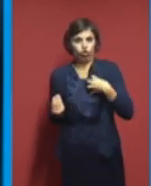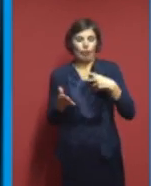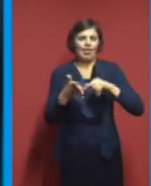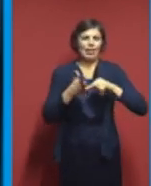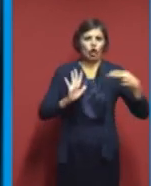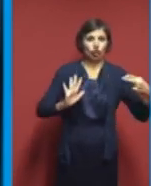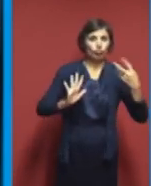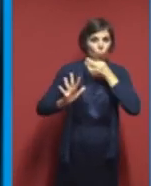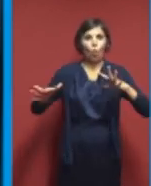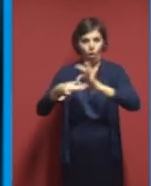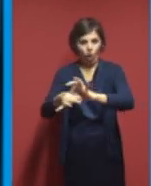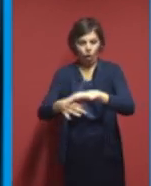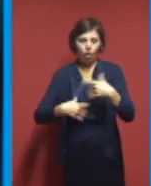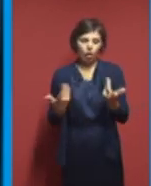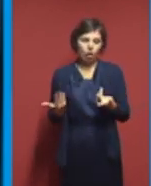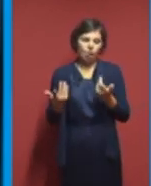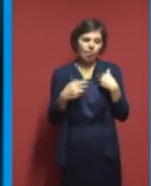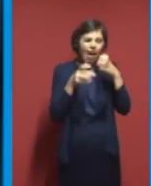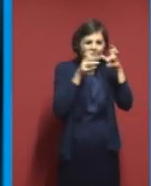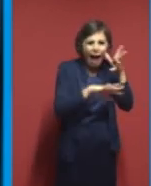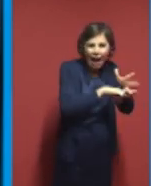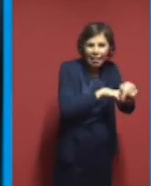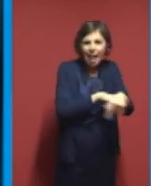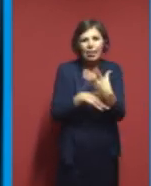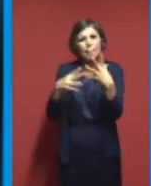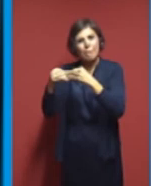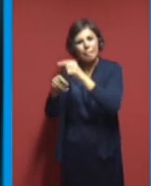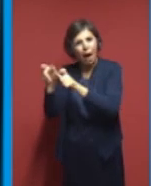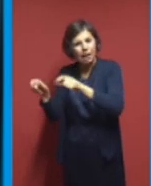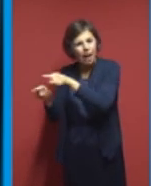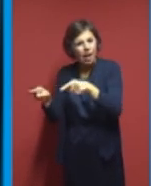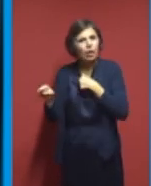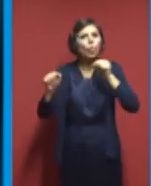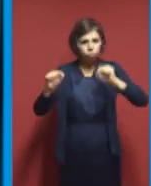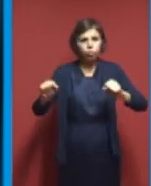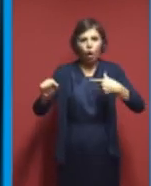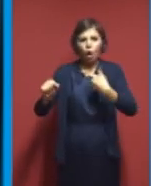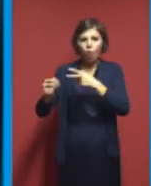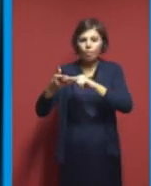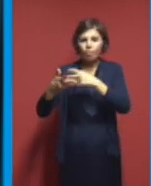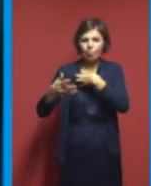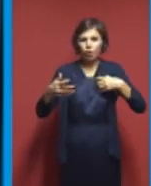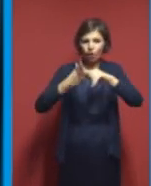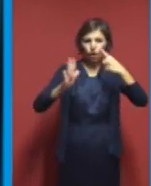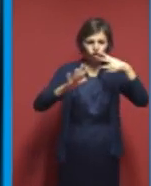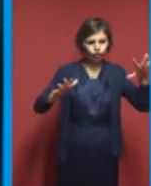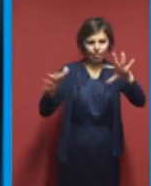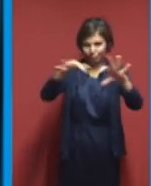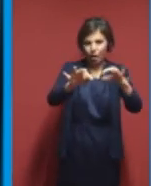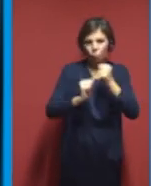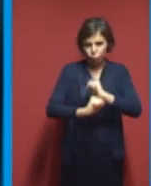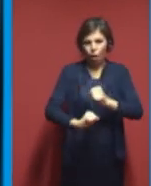great biotechnologists. But thirdly, as we consider this question of how do we remake the world, if the first